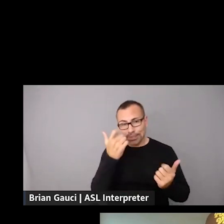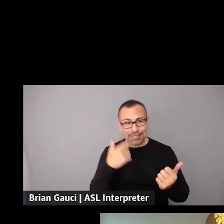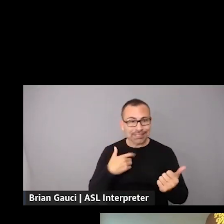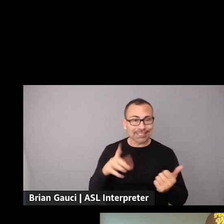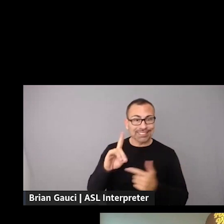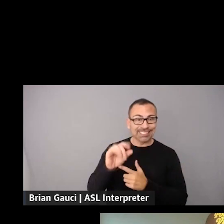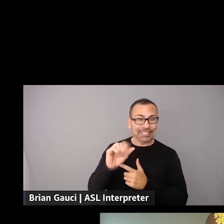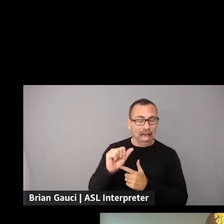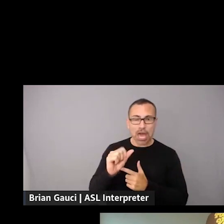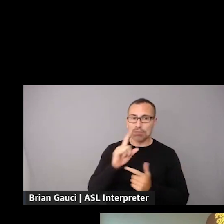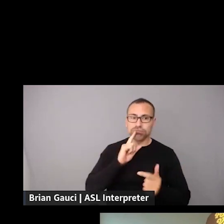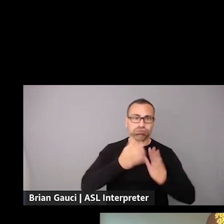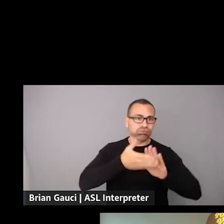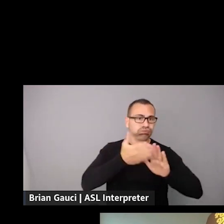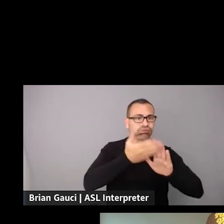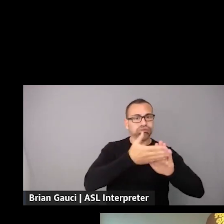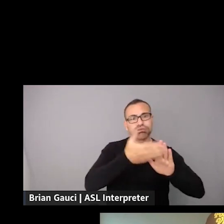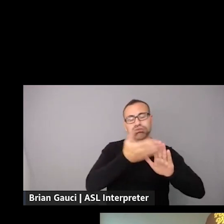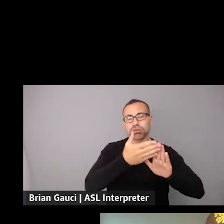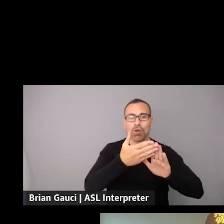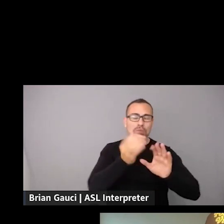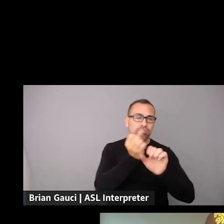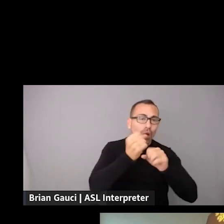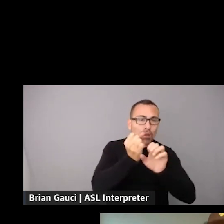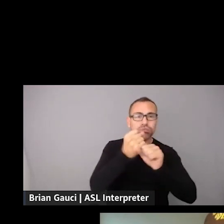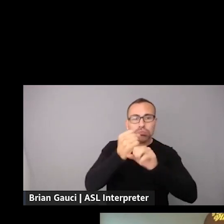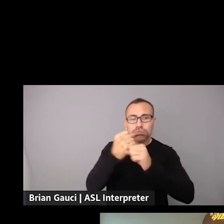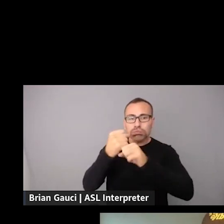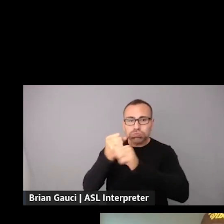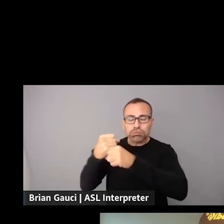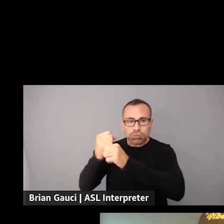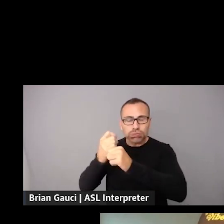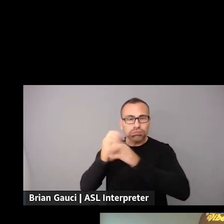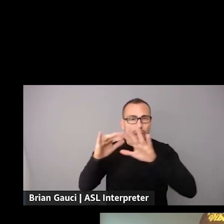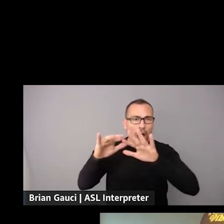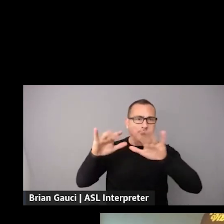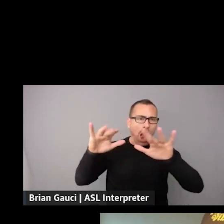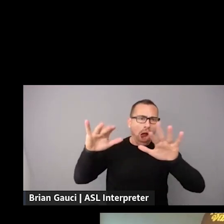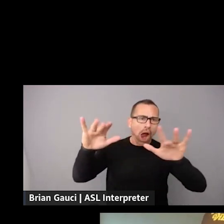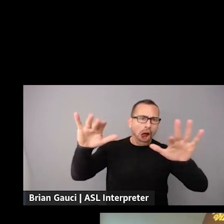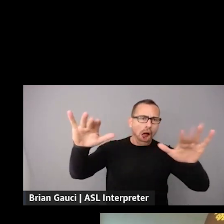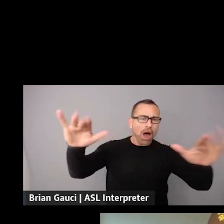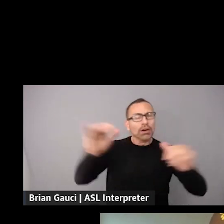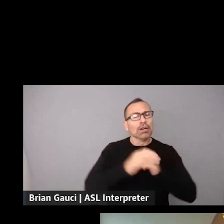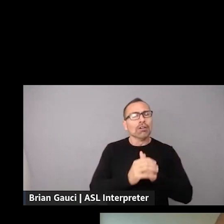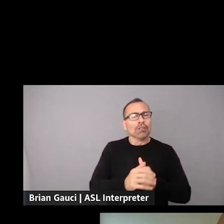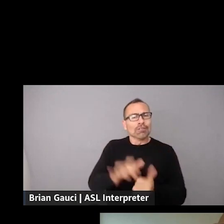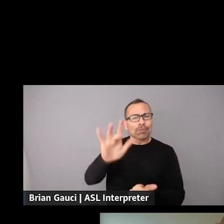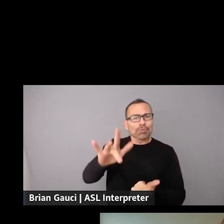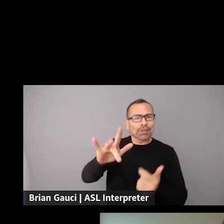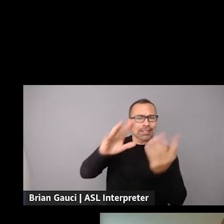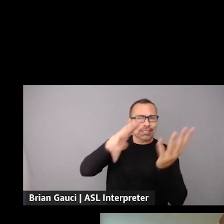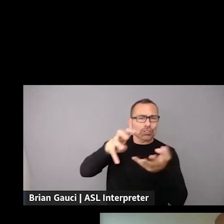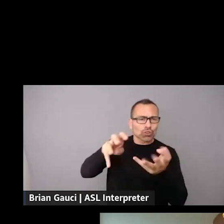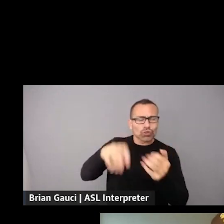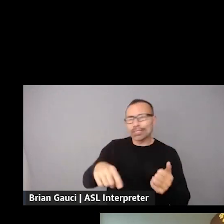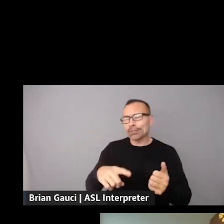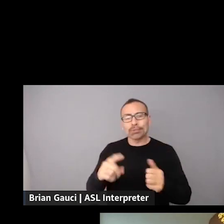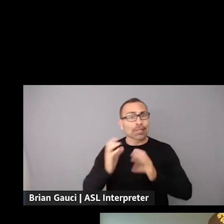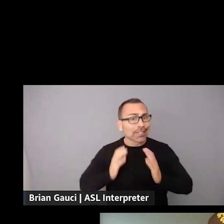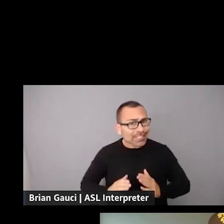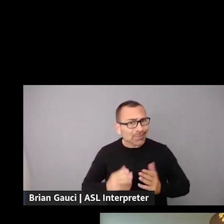generated all over us, from click streams, from your customers purchasing things,